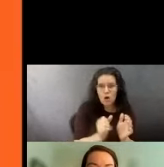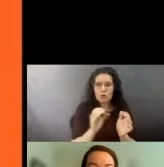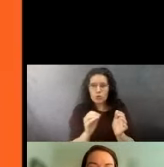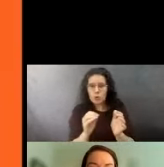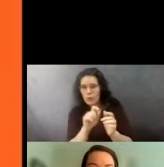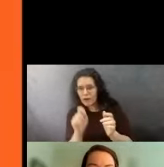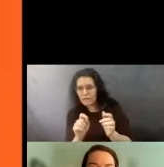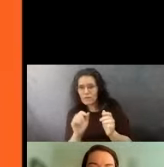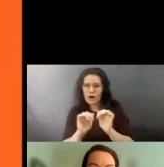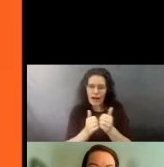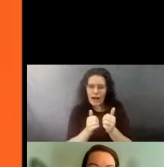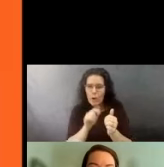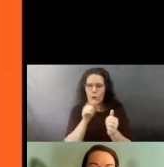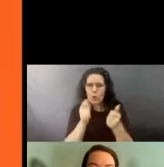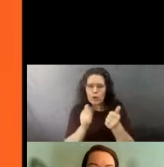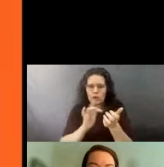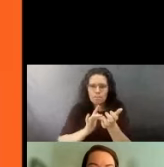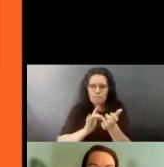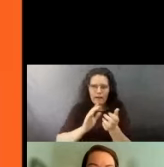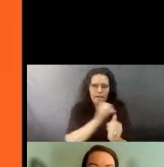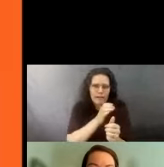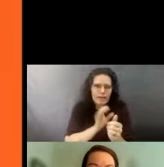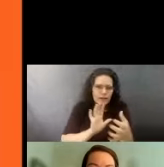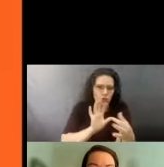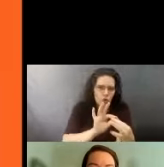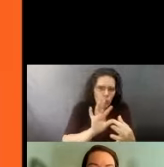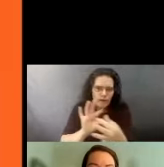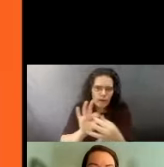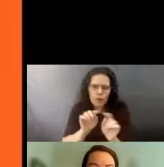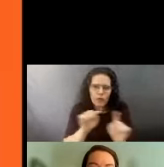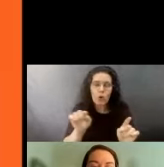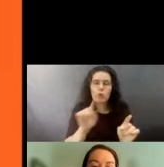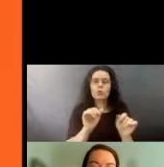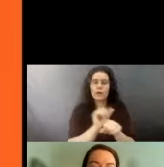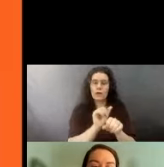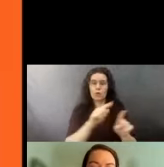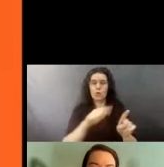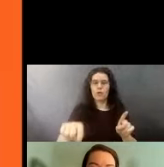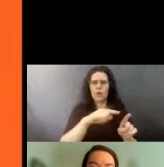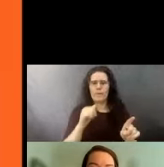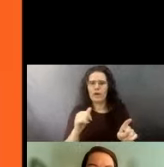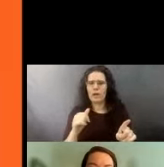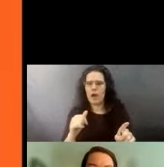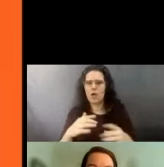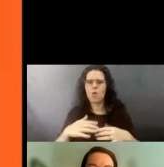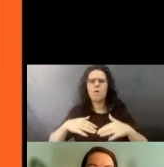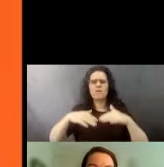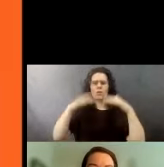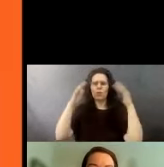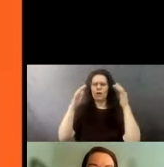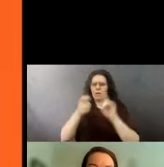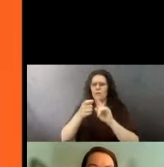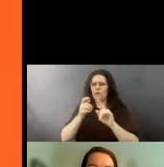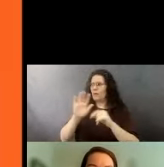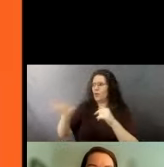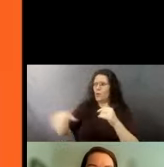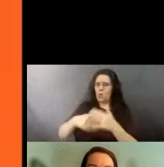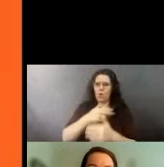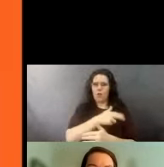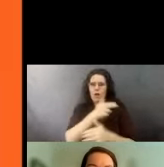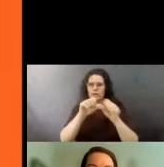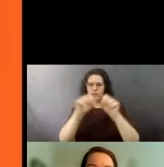medical clinics to work with where we're able to work with those folks, but we're not overwhelmed by the entire hospital system. I think